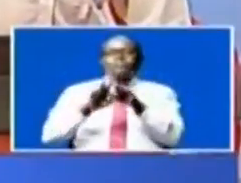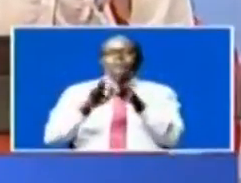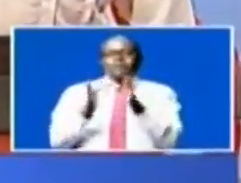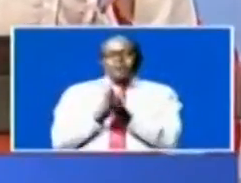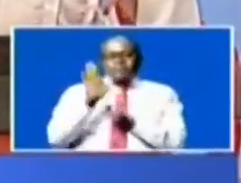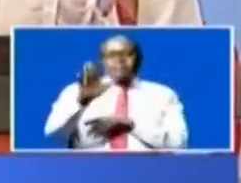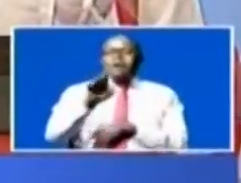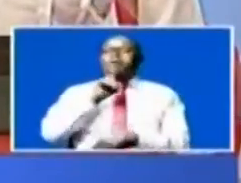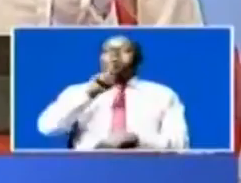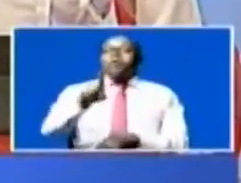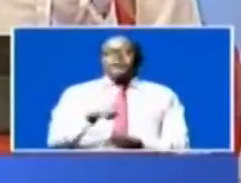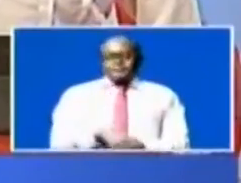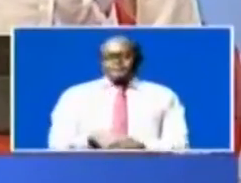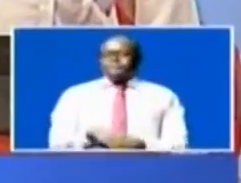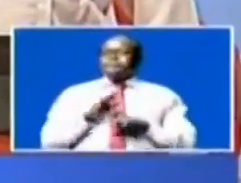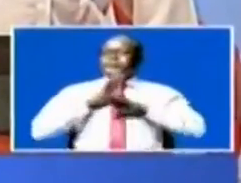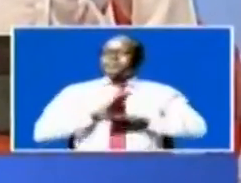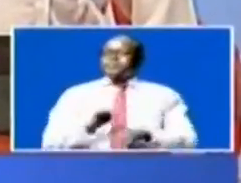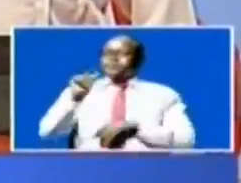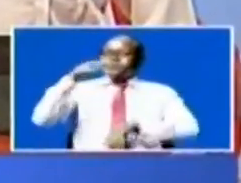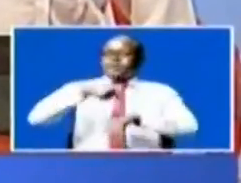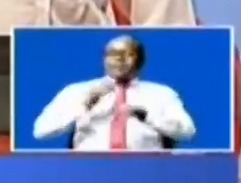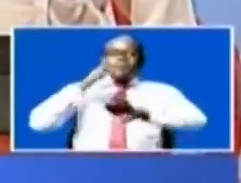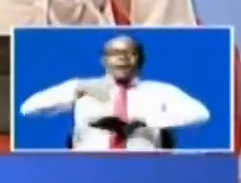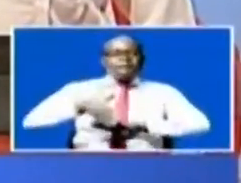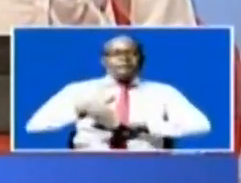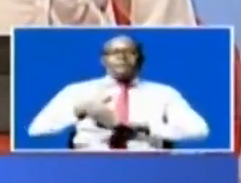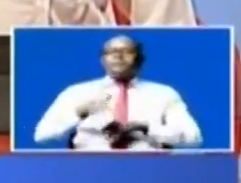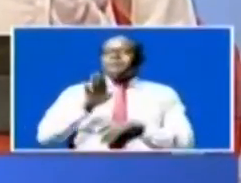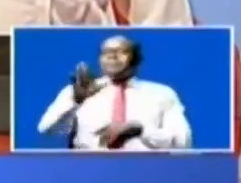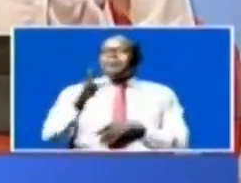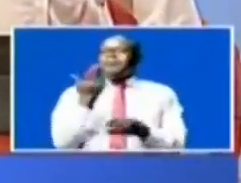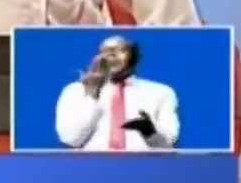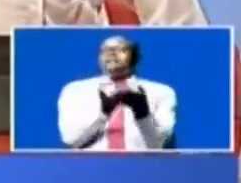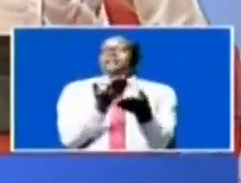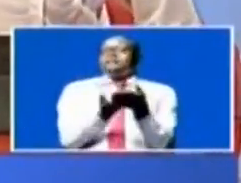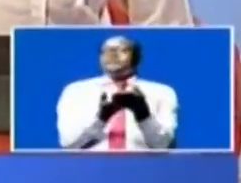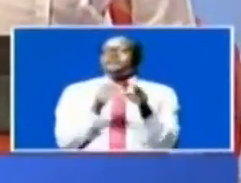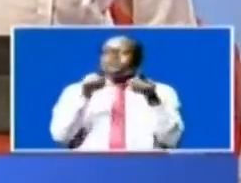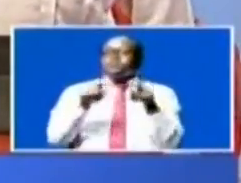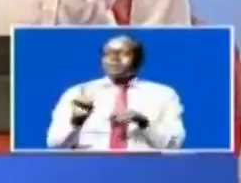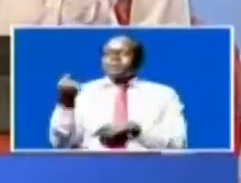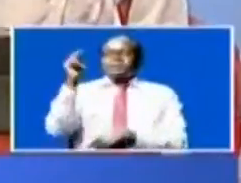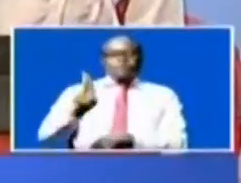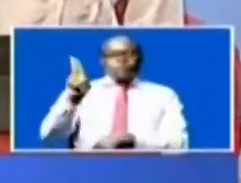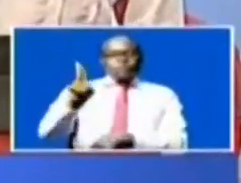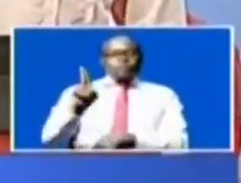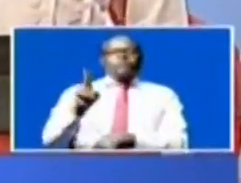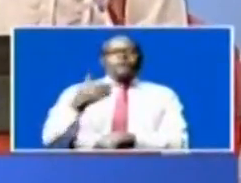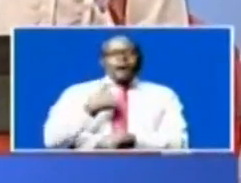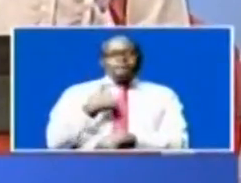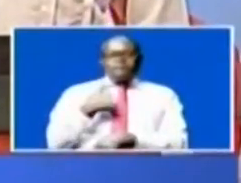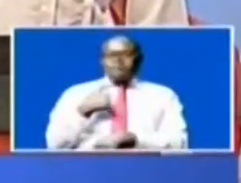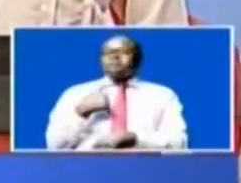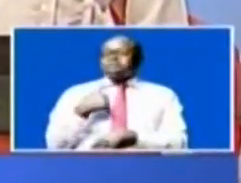salt orders. Now, the temporary reprieve came as details of her affidavit accusing President Uhuru Kenyatta of having a